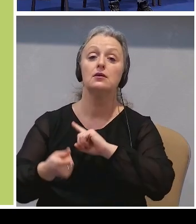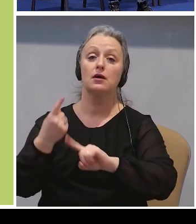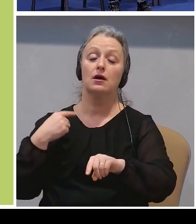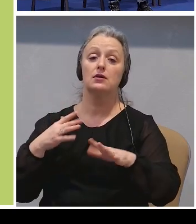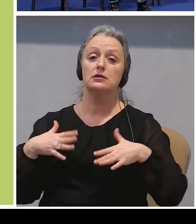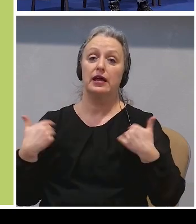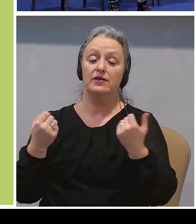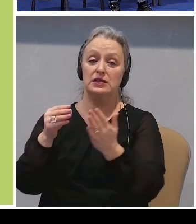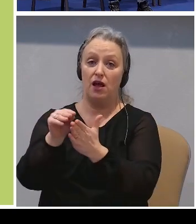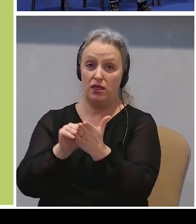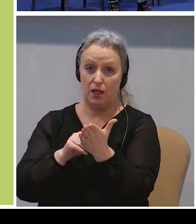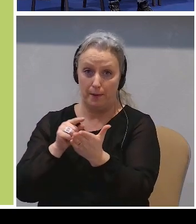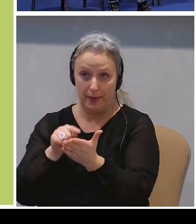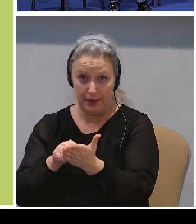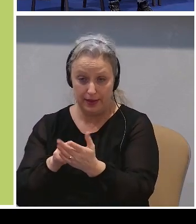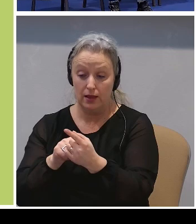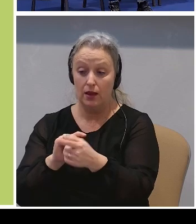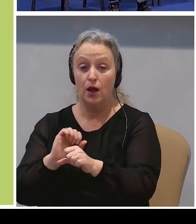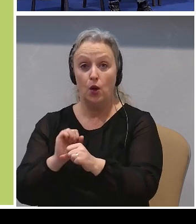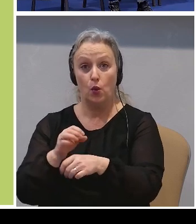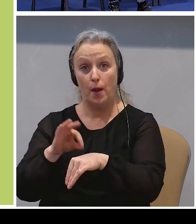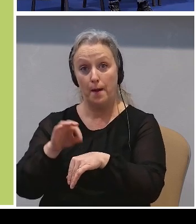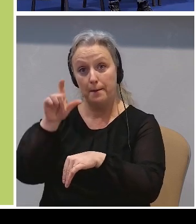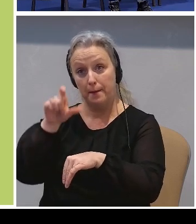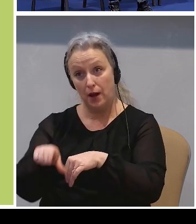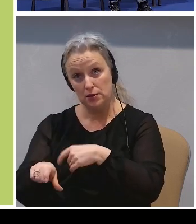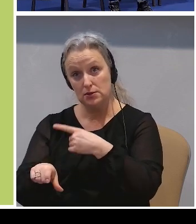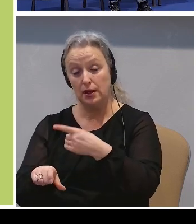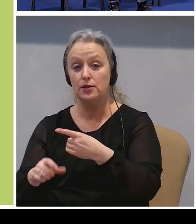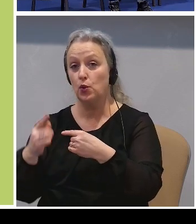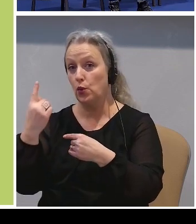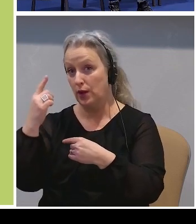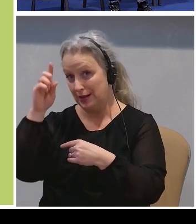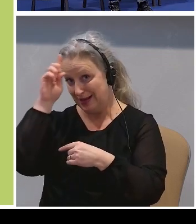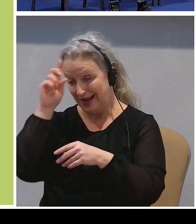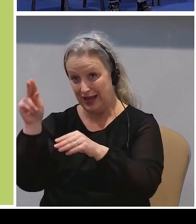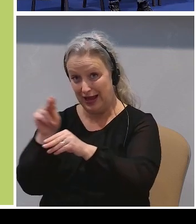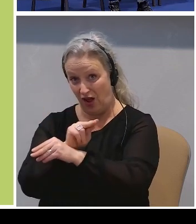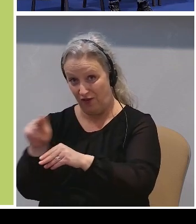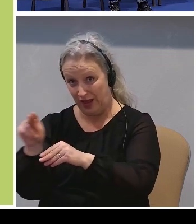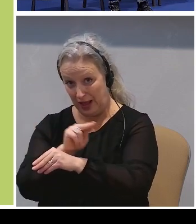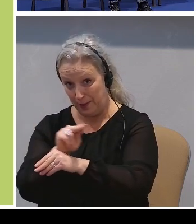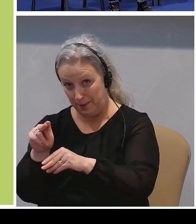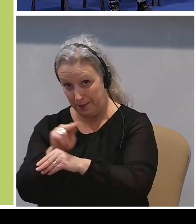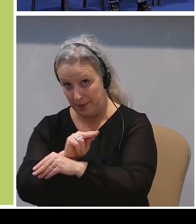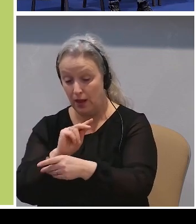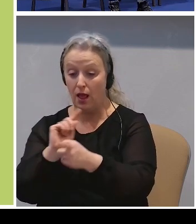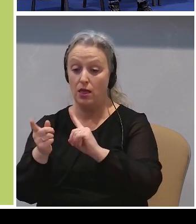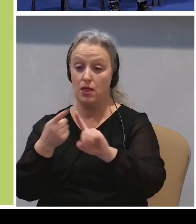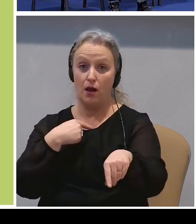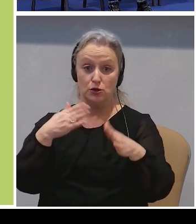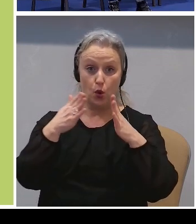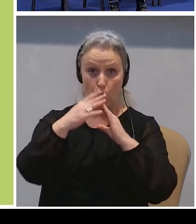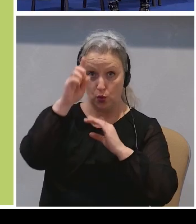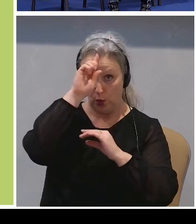country and has to be followed up in their own country. So interchange of medical records in different languages is also a